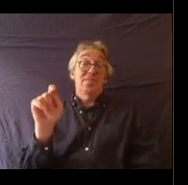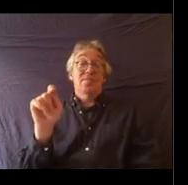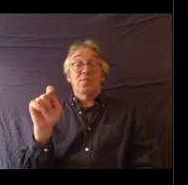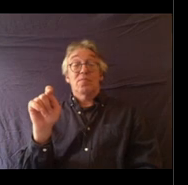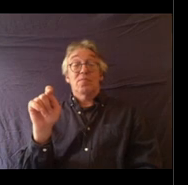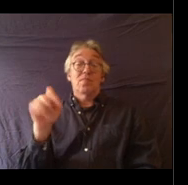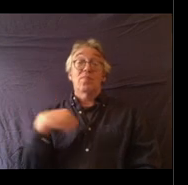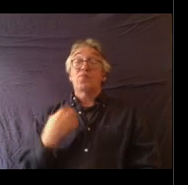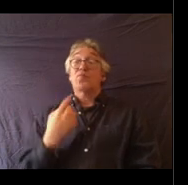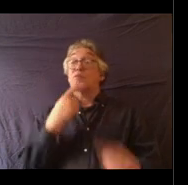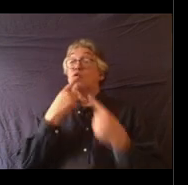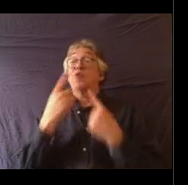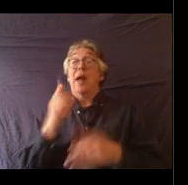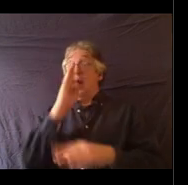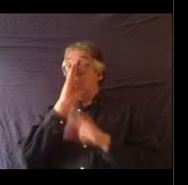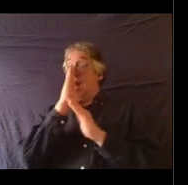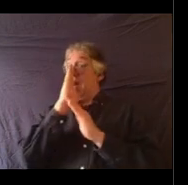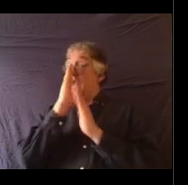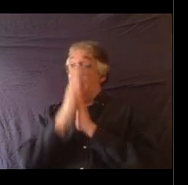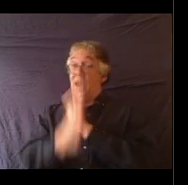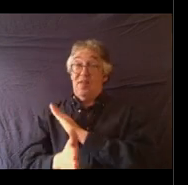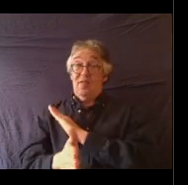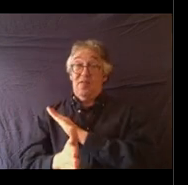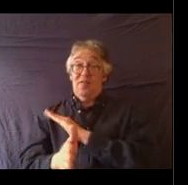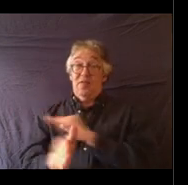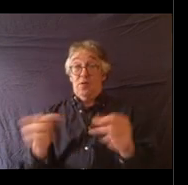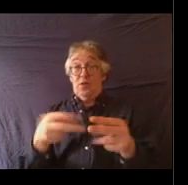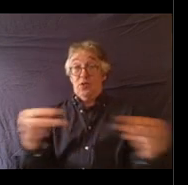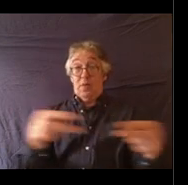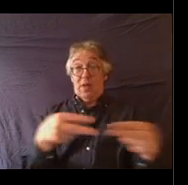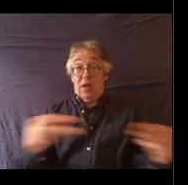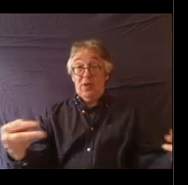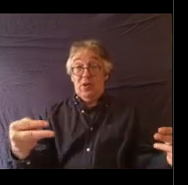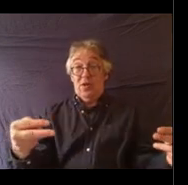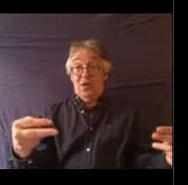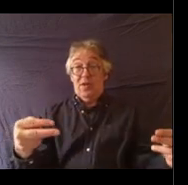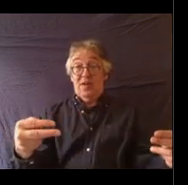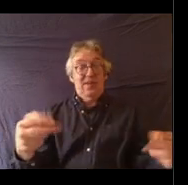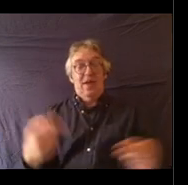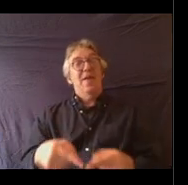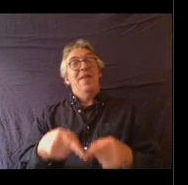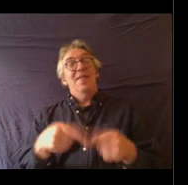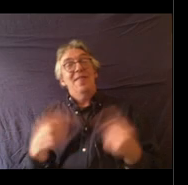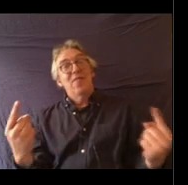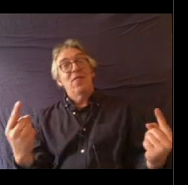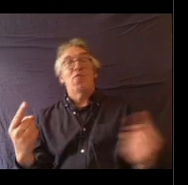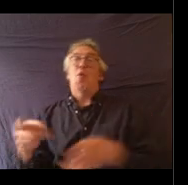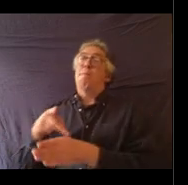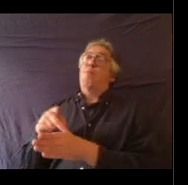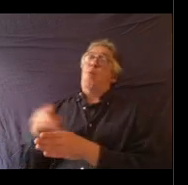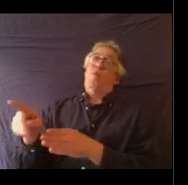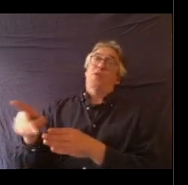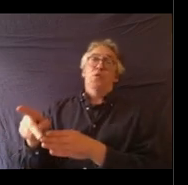live subtitling as the one we are having in this webinar, then professional